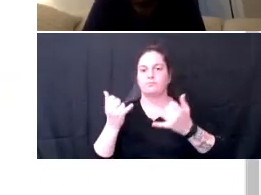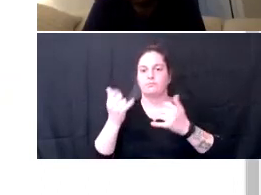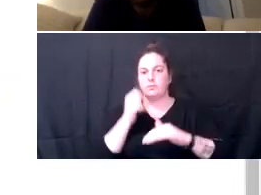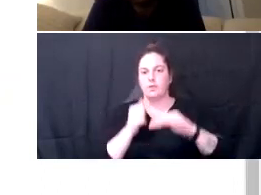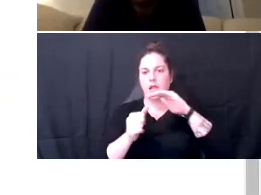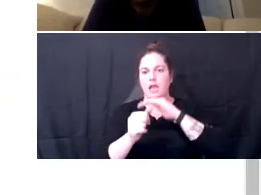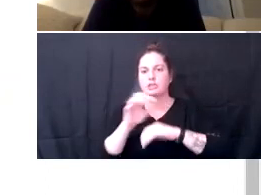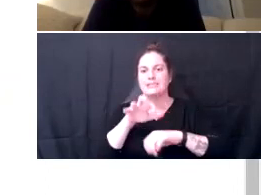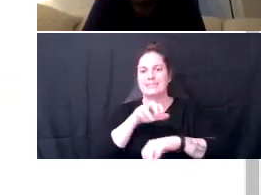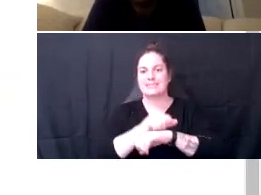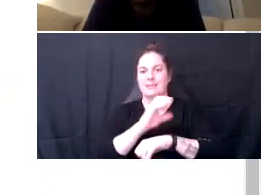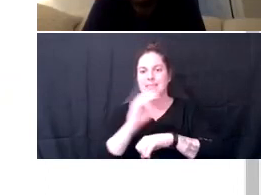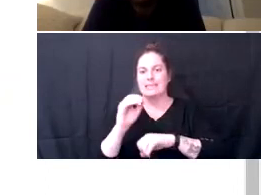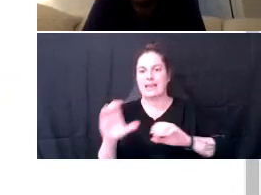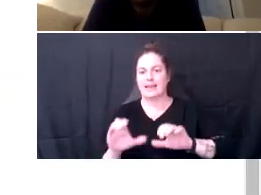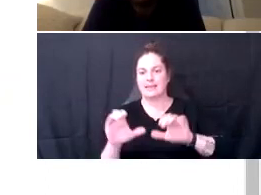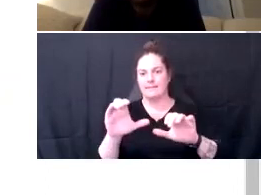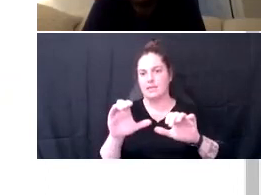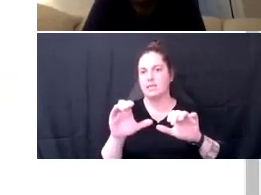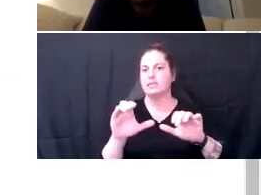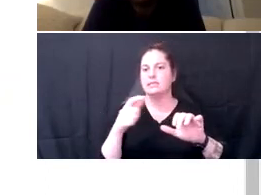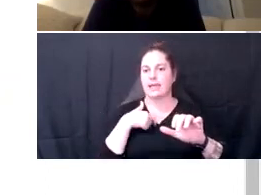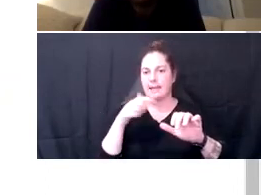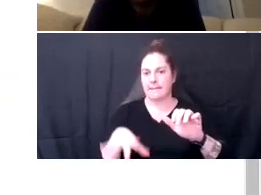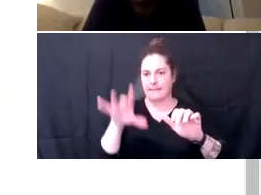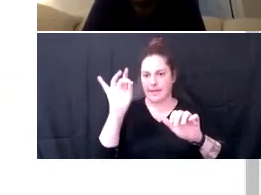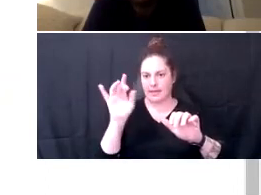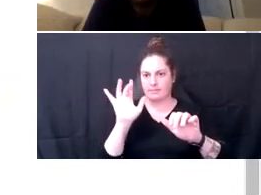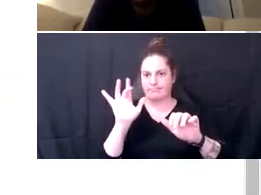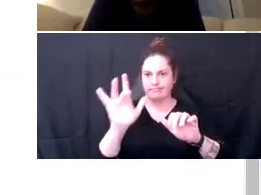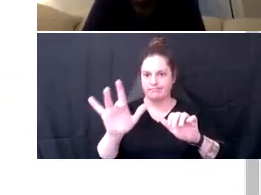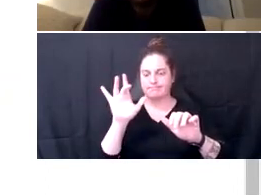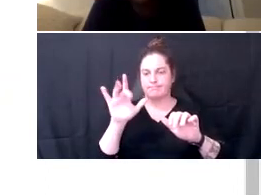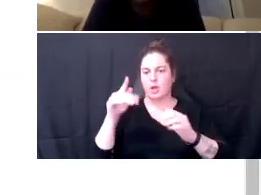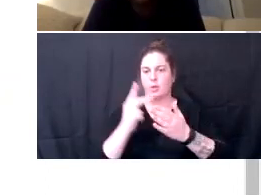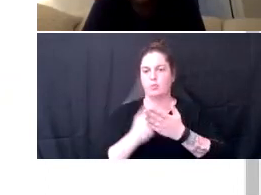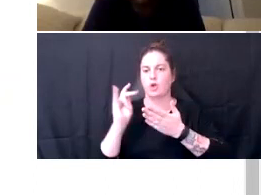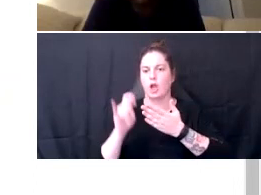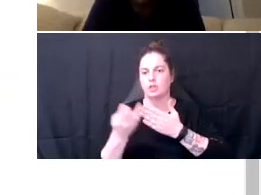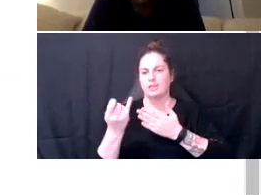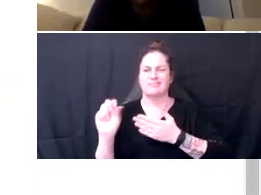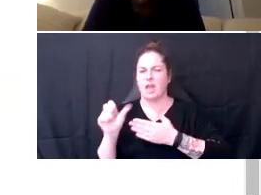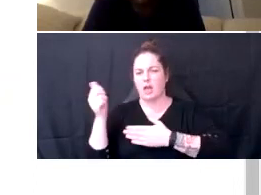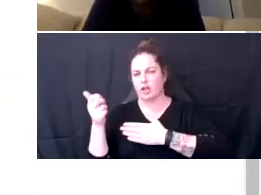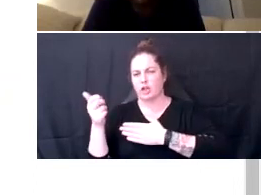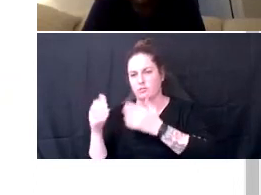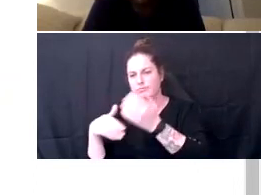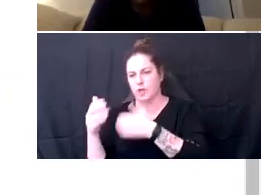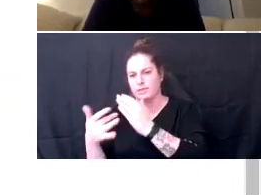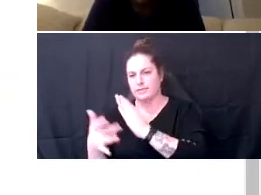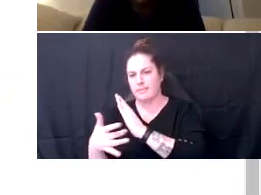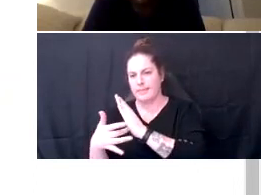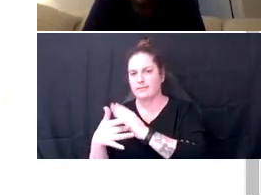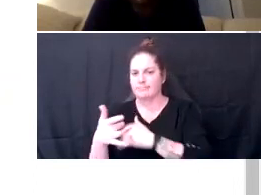and activities menu, and I'm going to choose project. There are other ways you can get to the project, but that's the way I like to go.